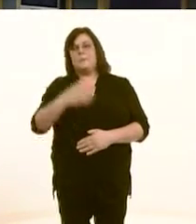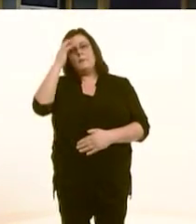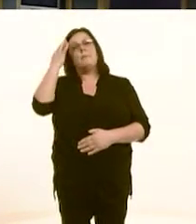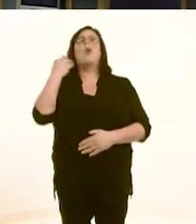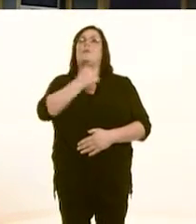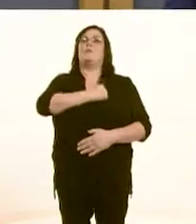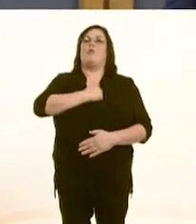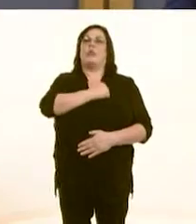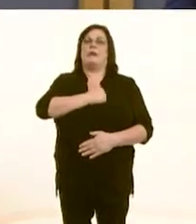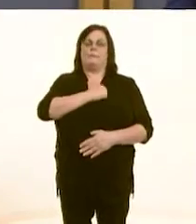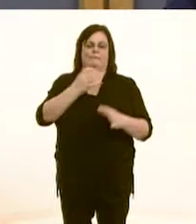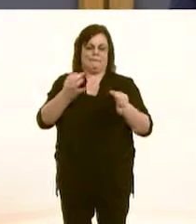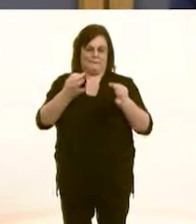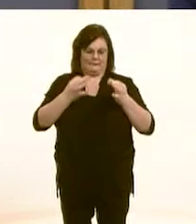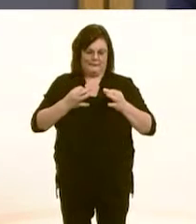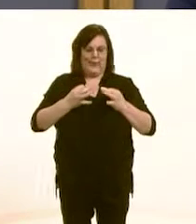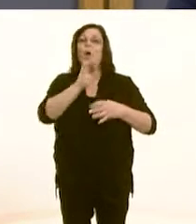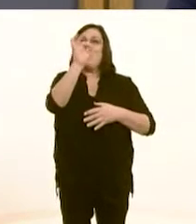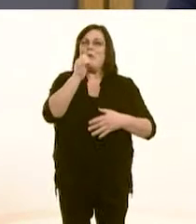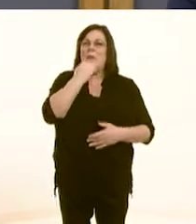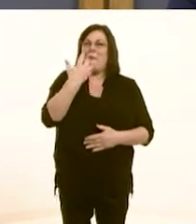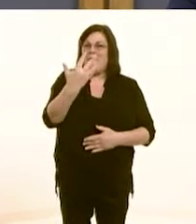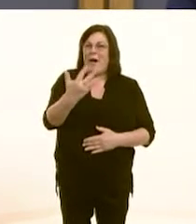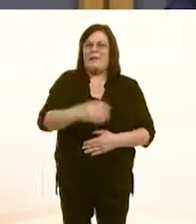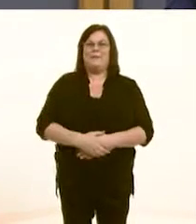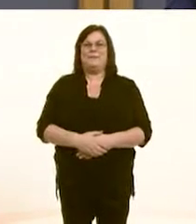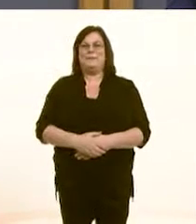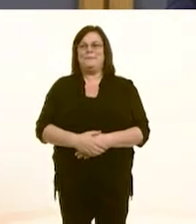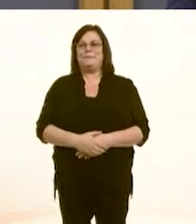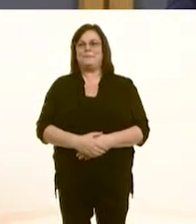I'm sorry. Beg your pardon. In front of myself. Question five, Jenny Rathbone.